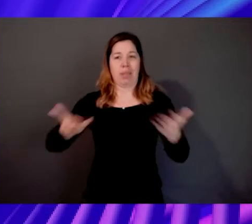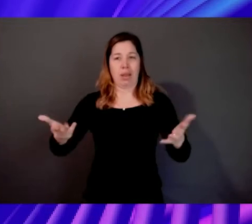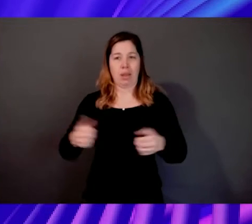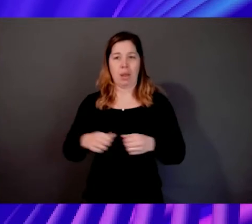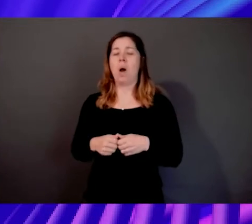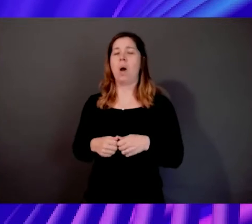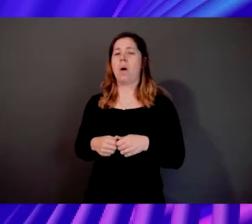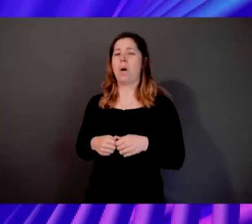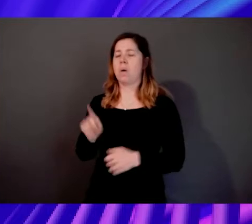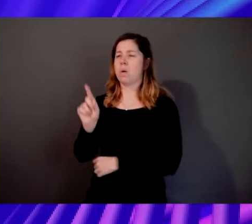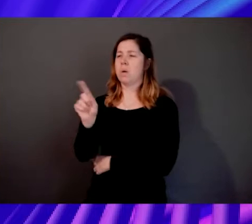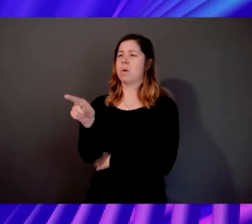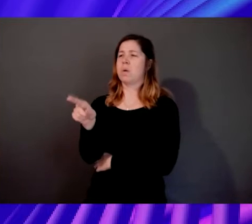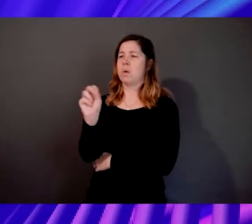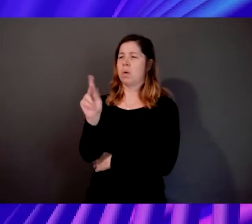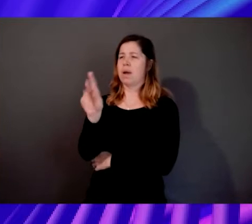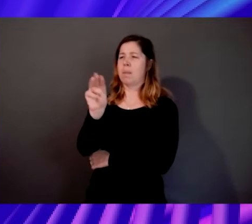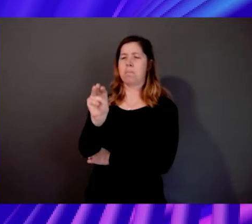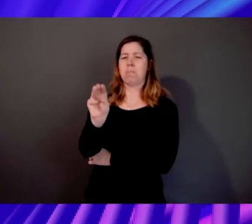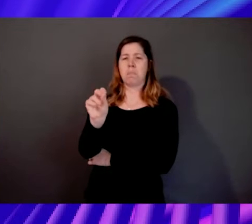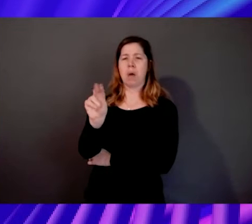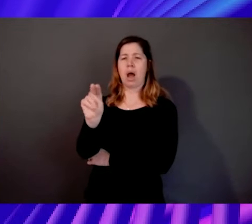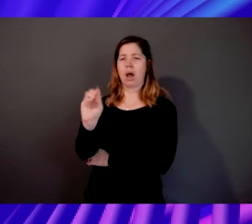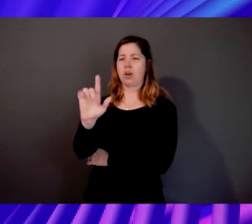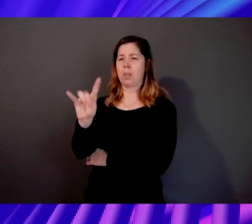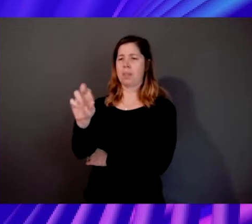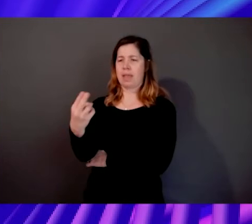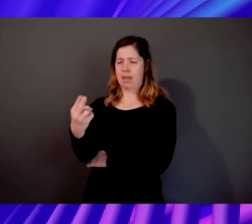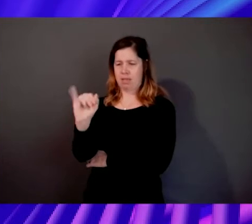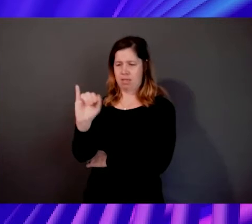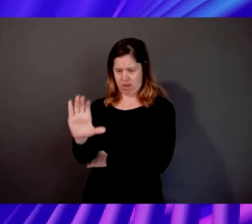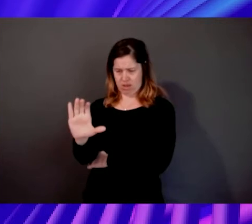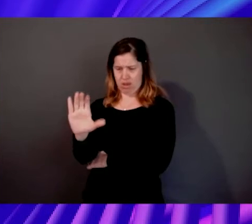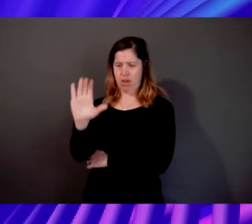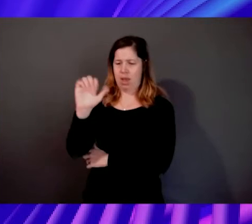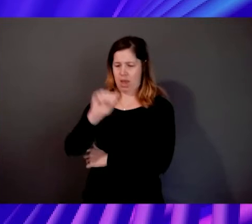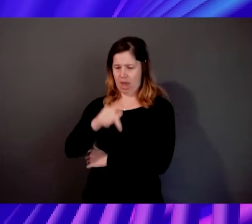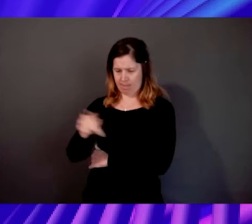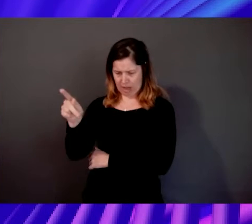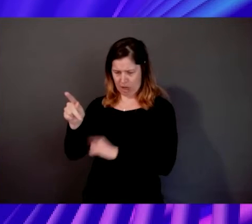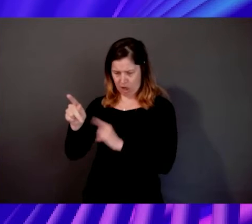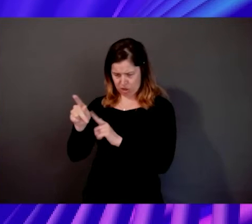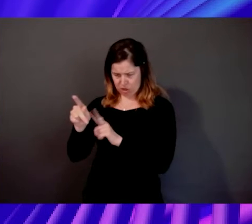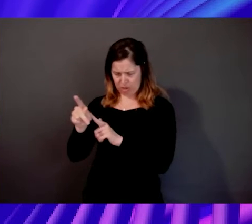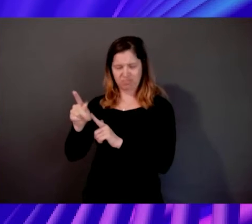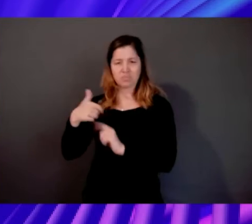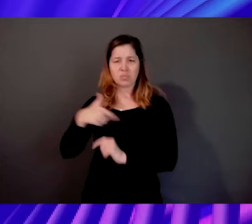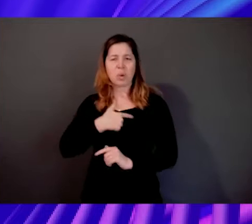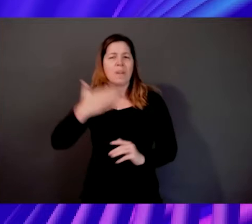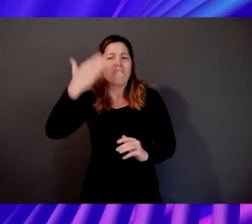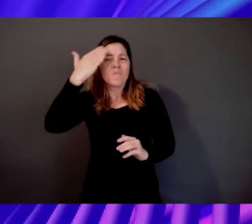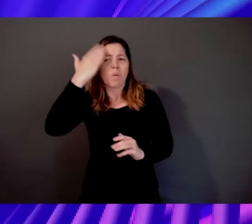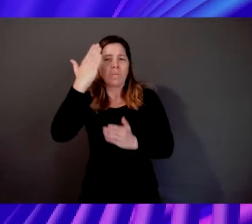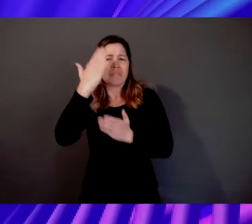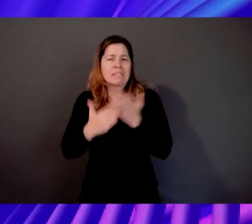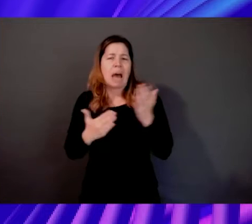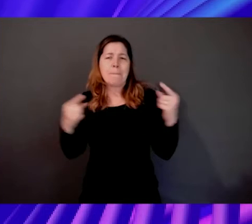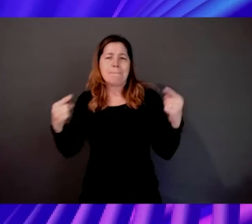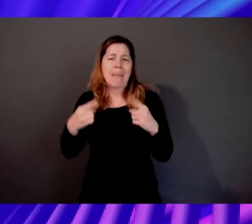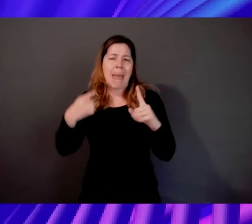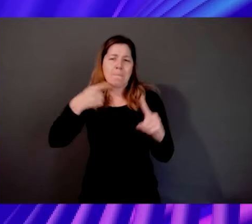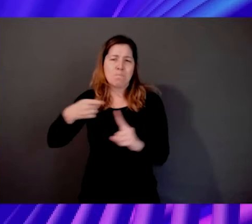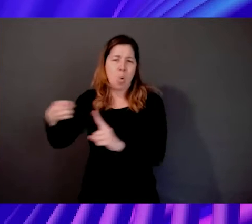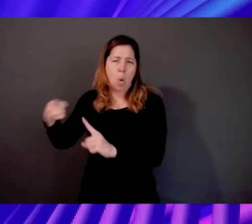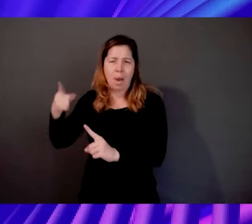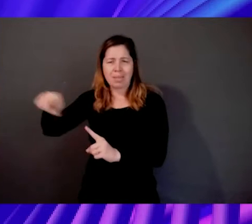start off with a monolithic application, we've all kind of heard some of the pain points that those can create in terms of maintainability.